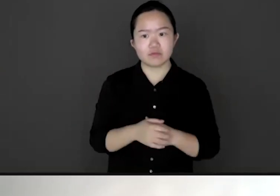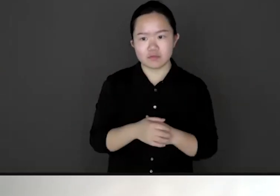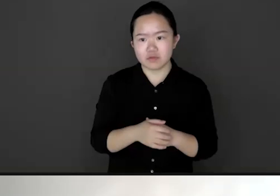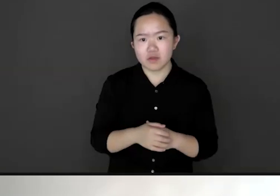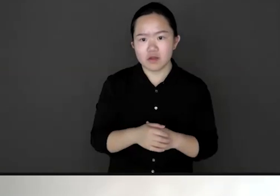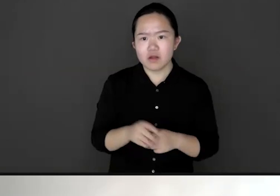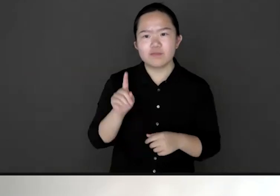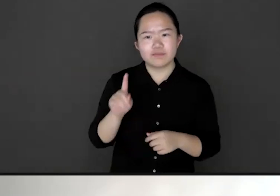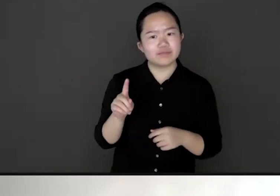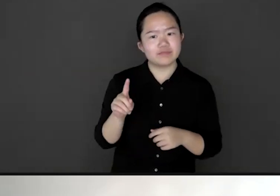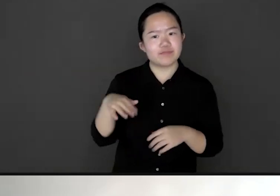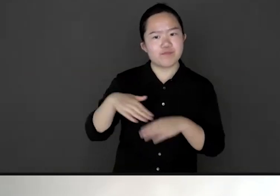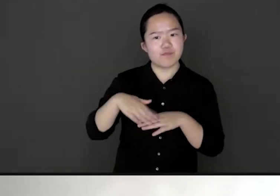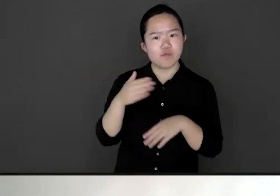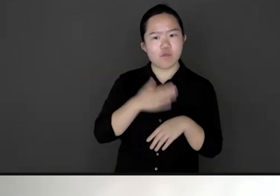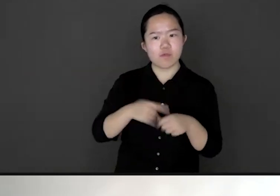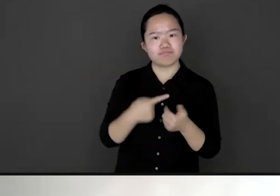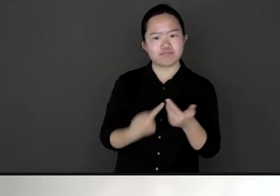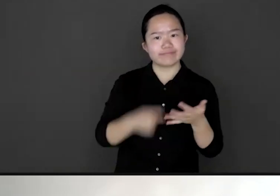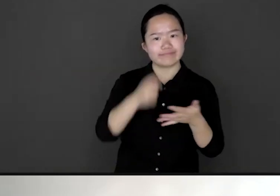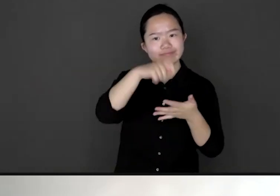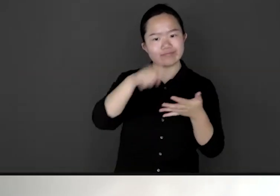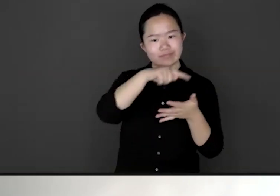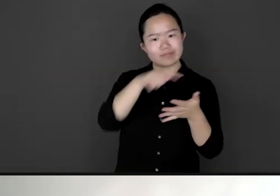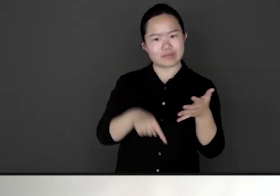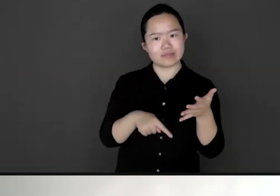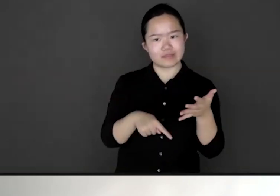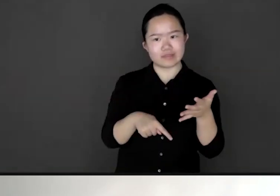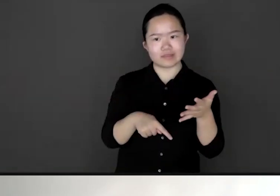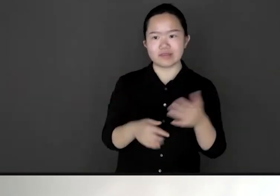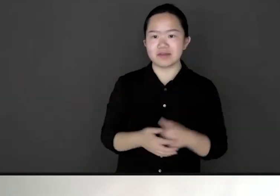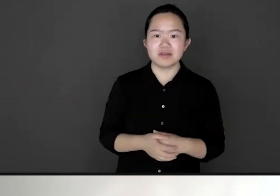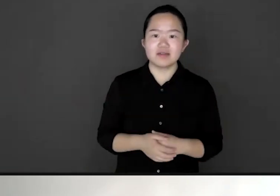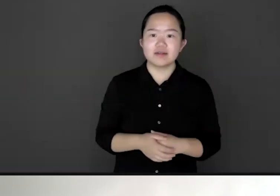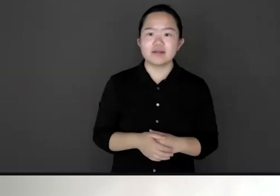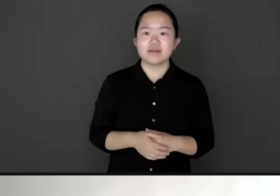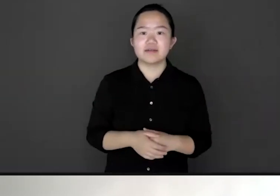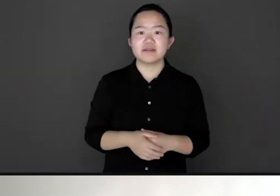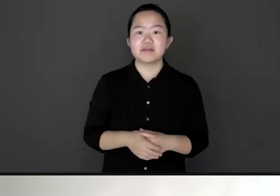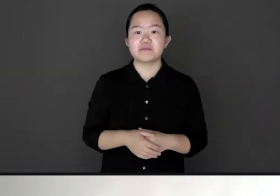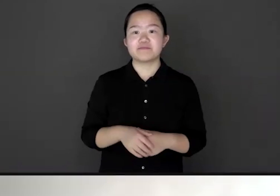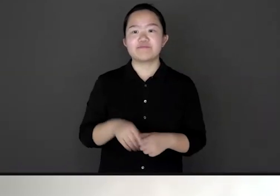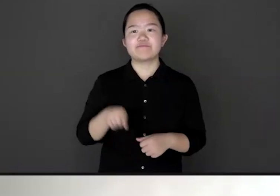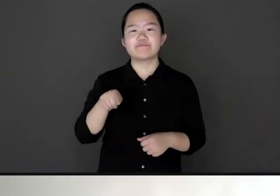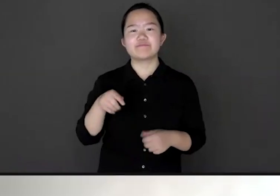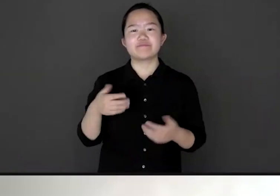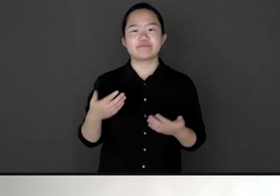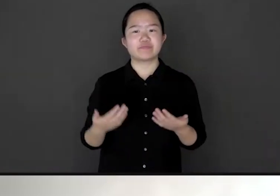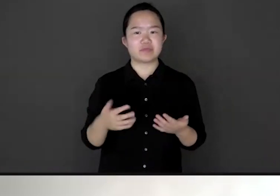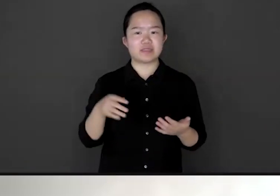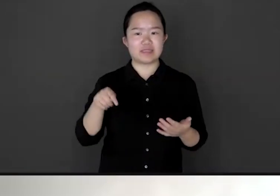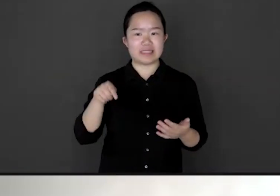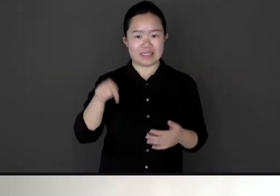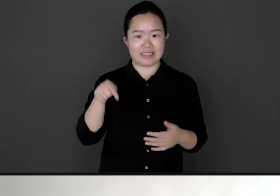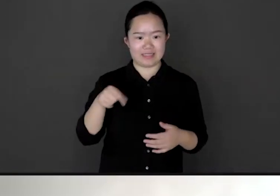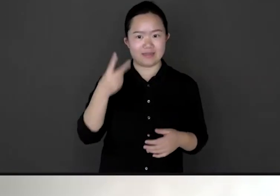the fun thing. The document is not. So it's just that. I can tell you, I don't invest any additional money in making